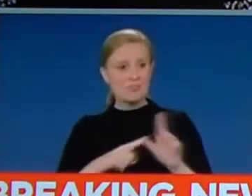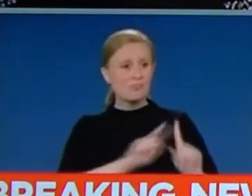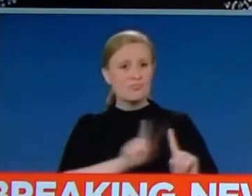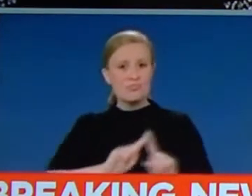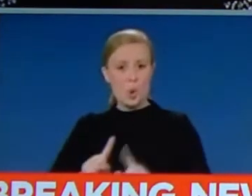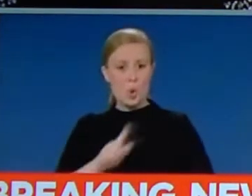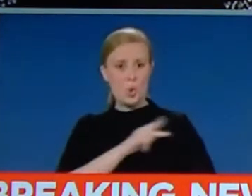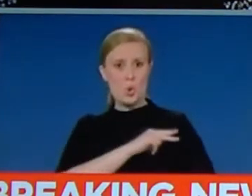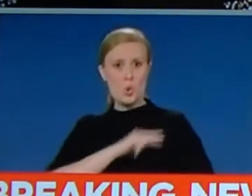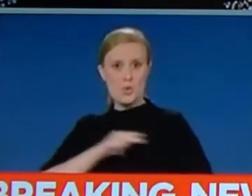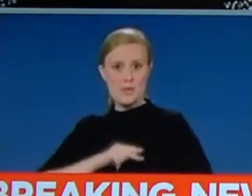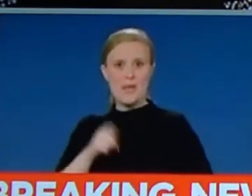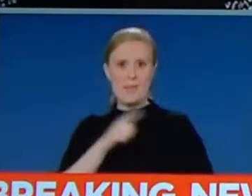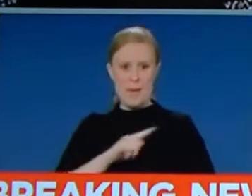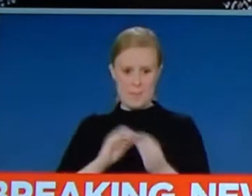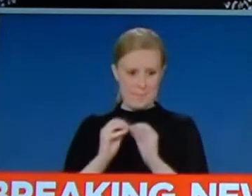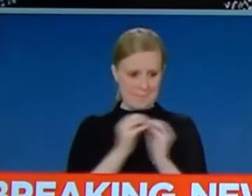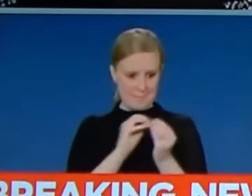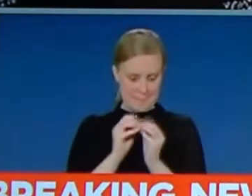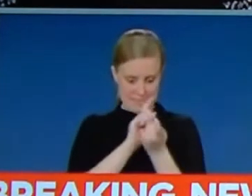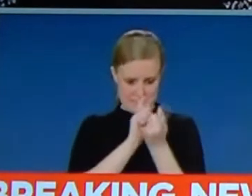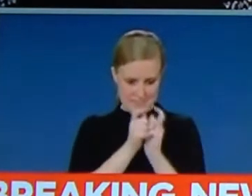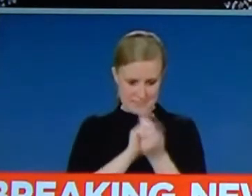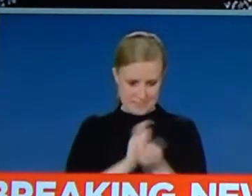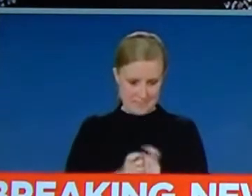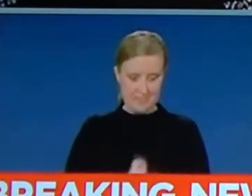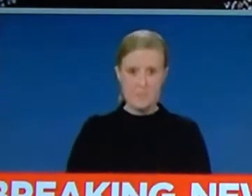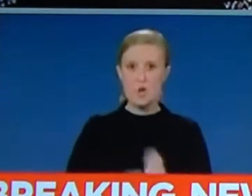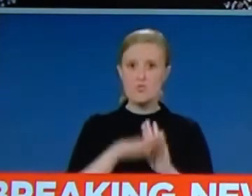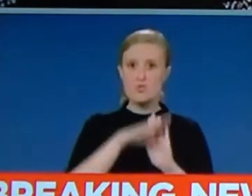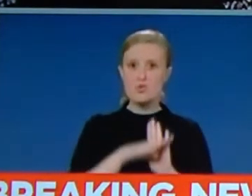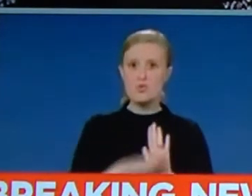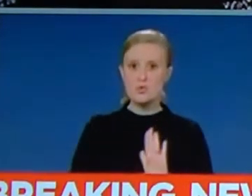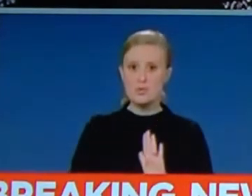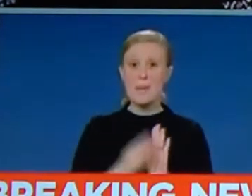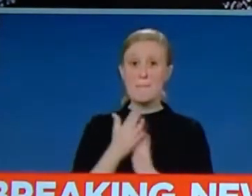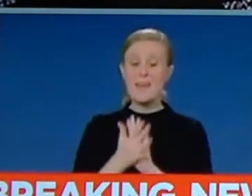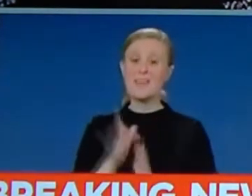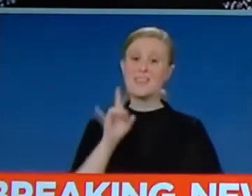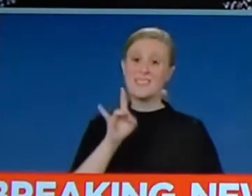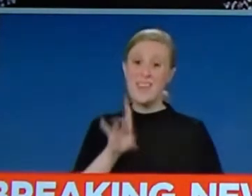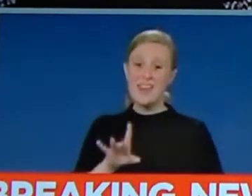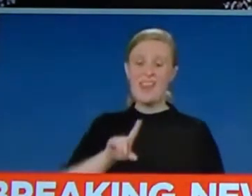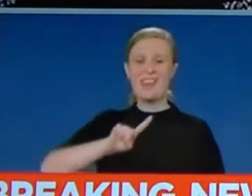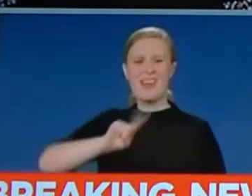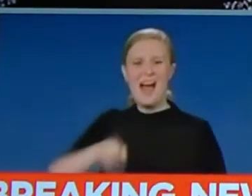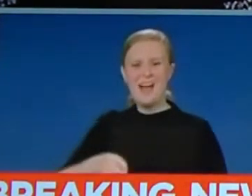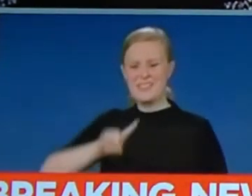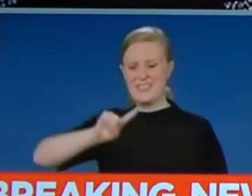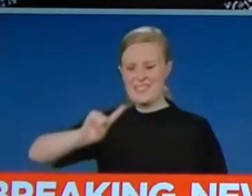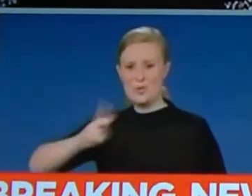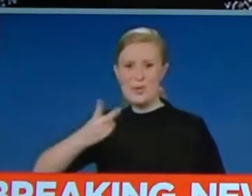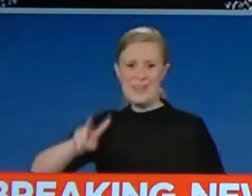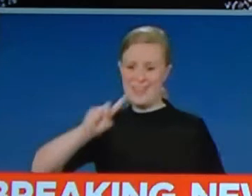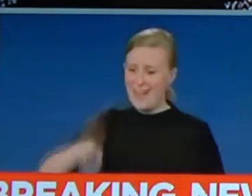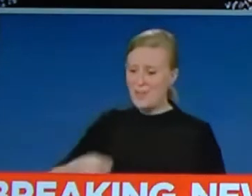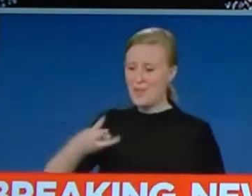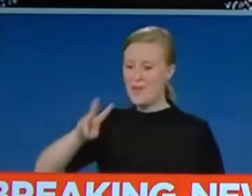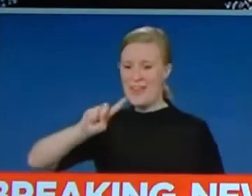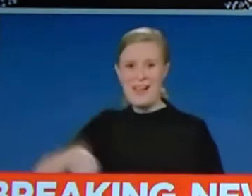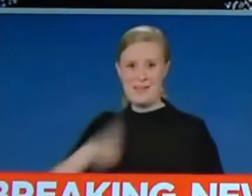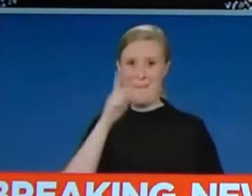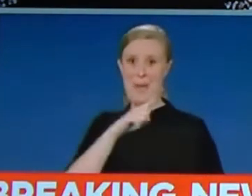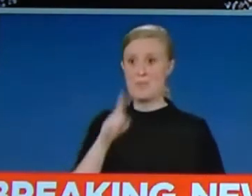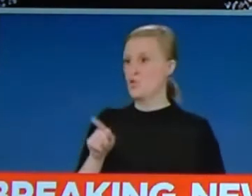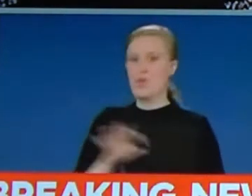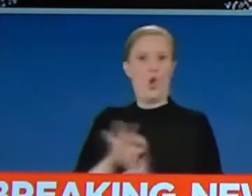million workers to ensure that tens of thousands of jobs have been saved. And as I say, that's been done quietly and cooperatively, but